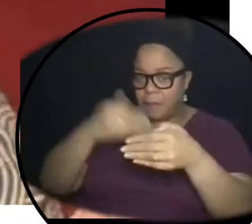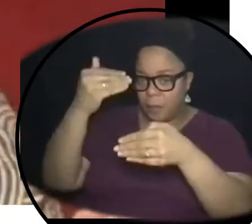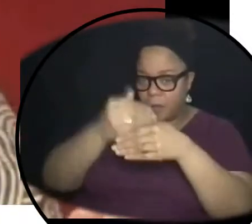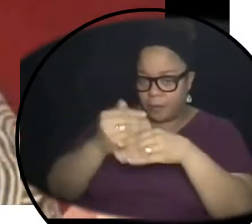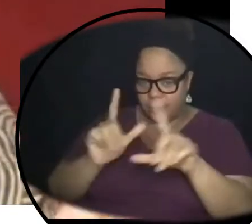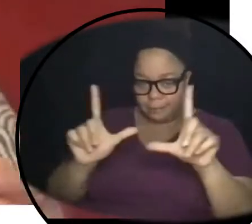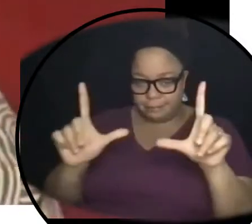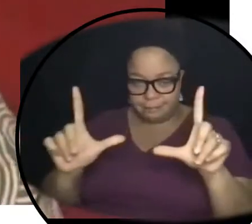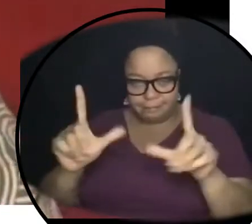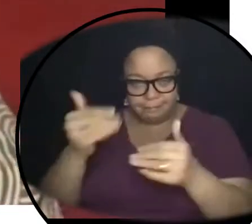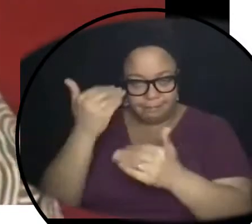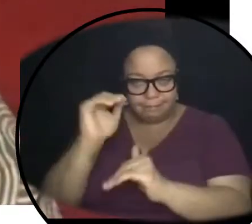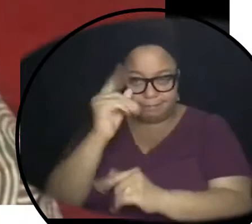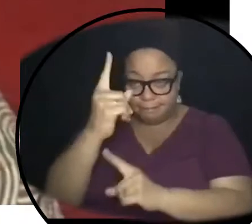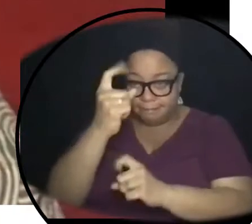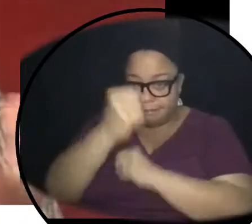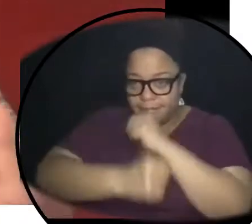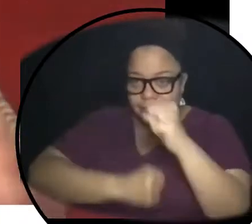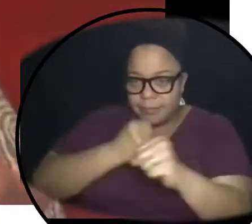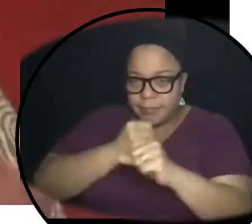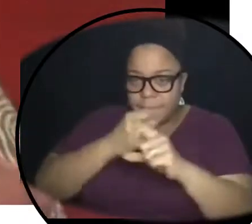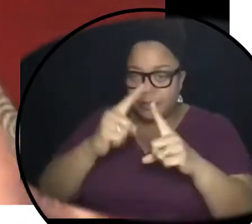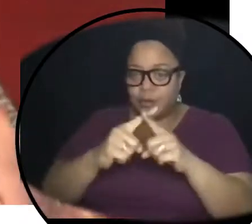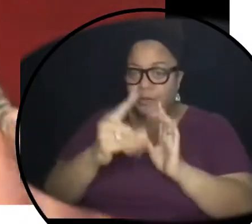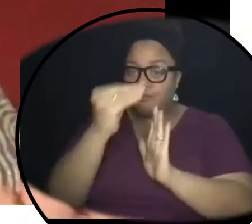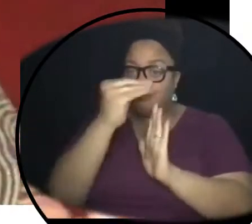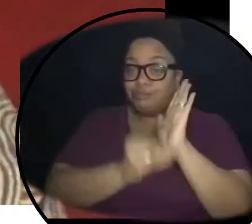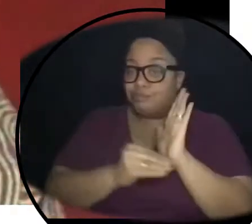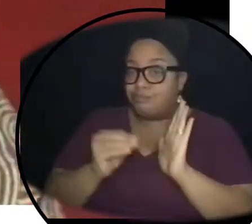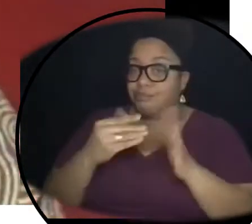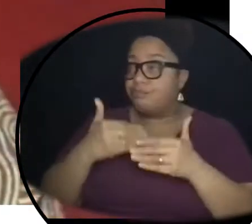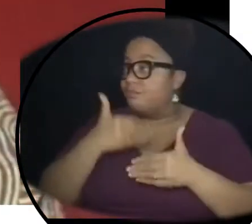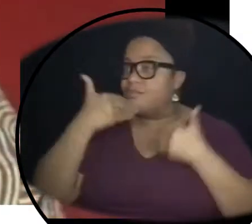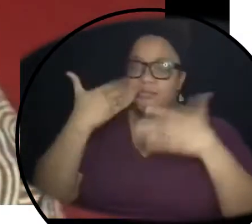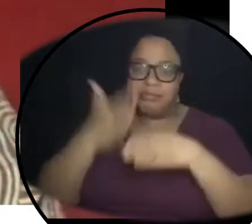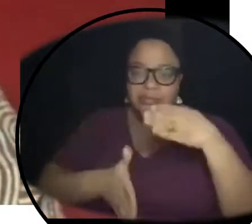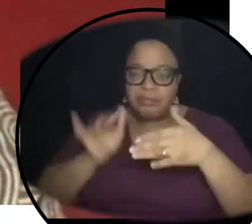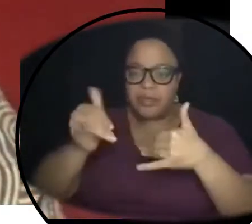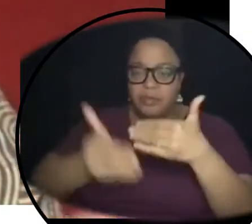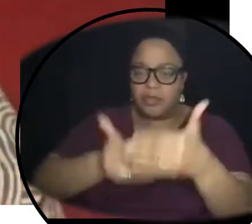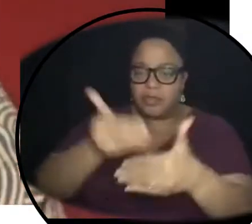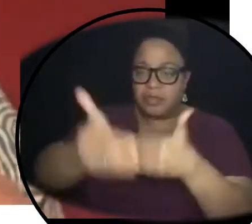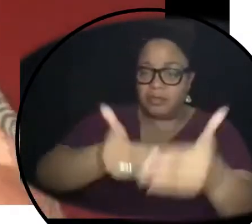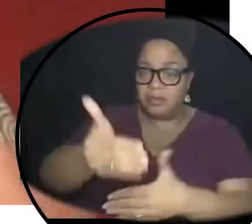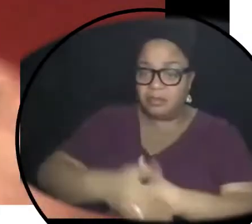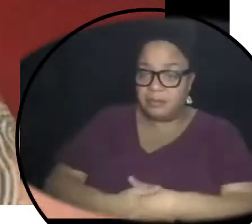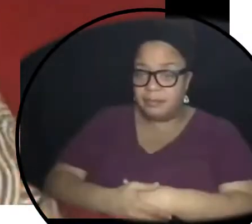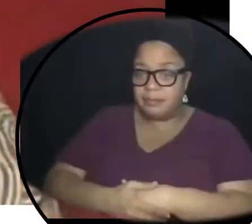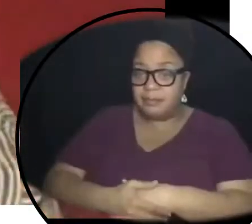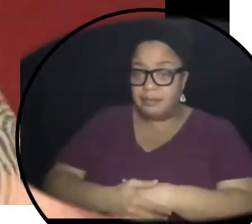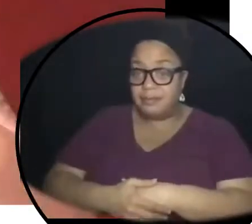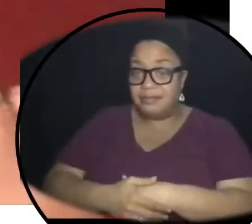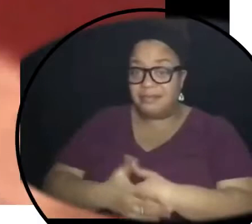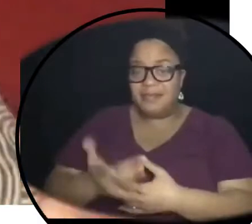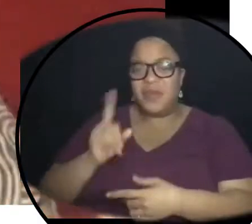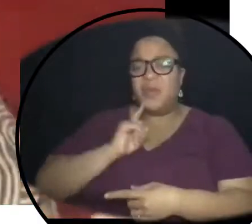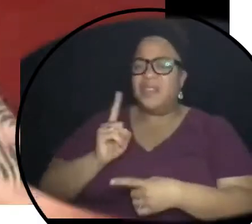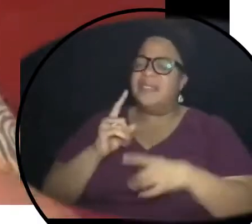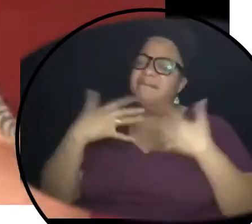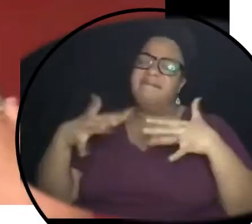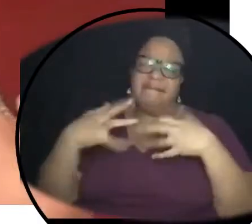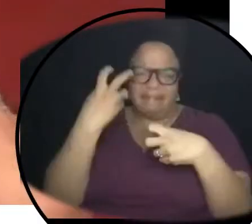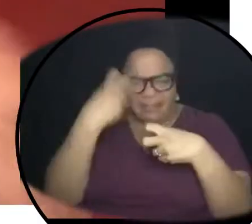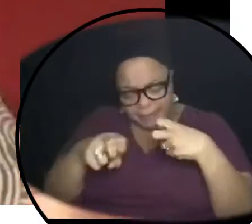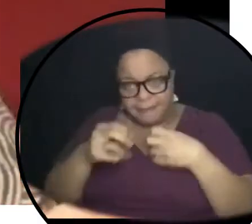that opportunity simply because they don't know they have that option. We work with schools,